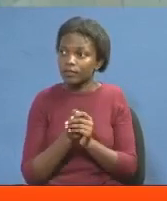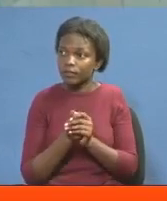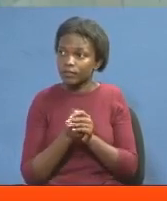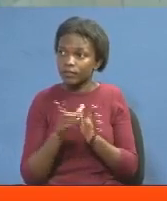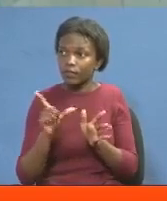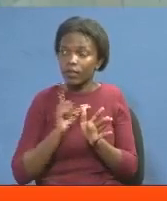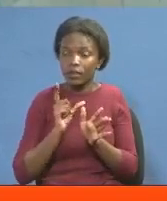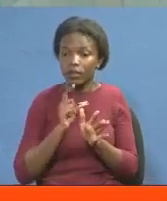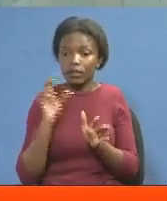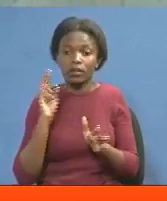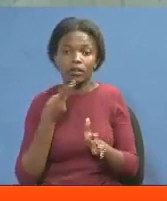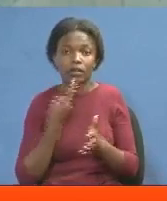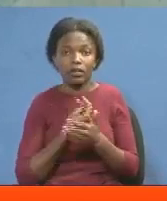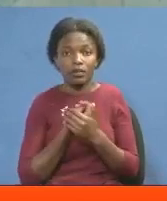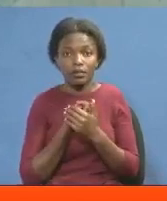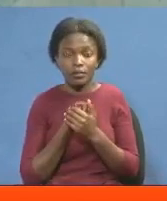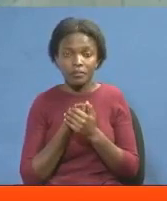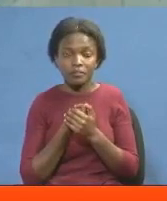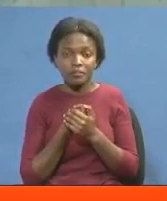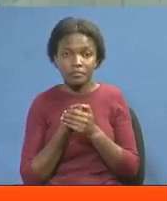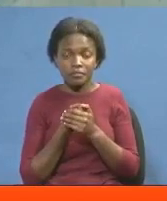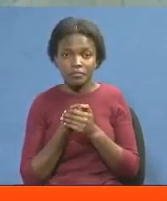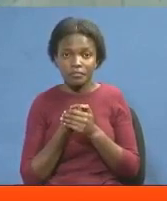Luckily for us, mm-hmm, it is not